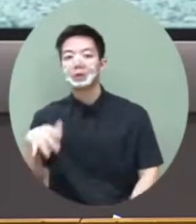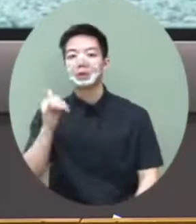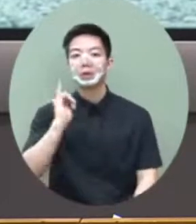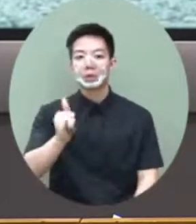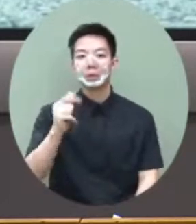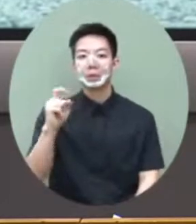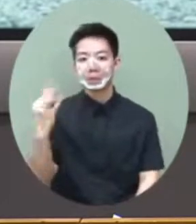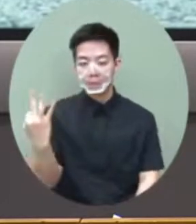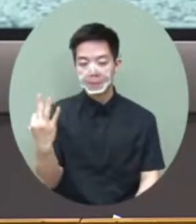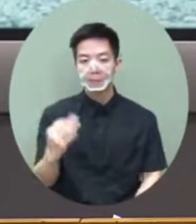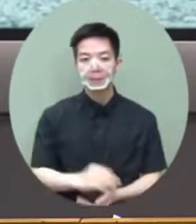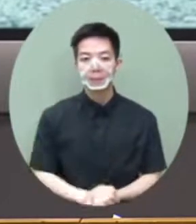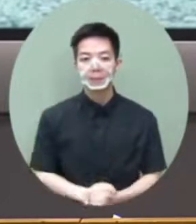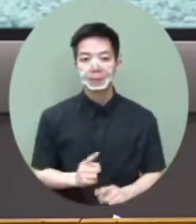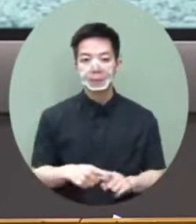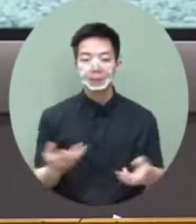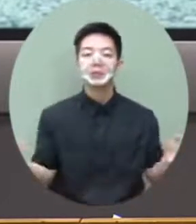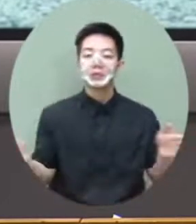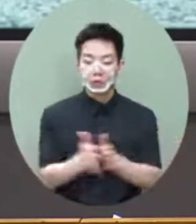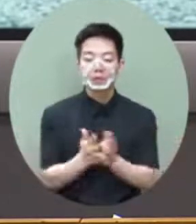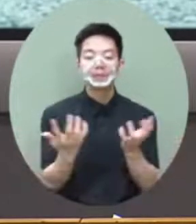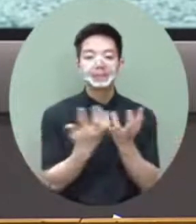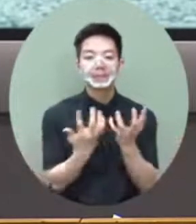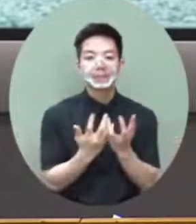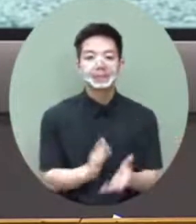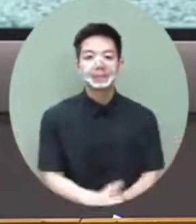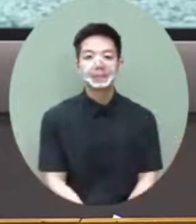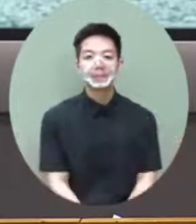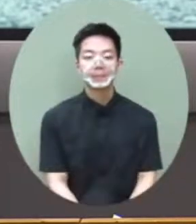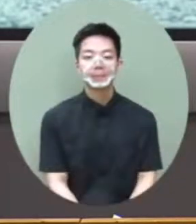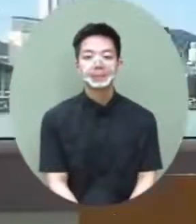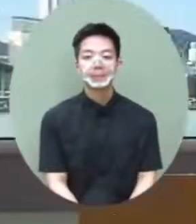230. For elderly homes, 693.